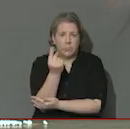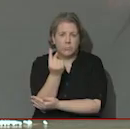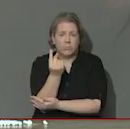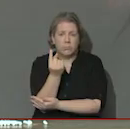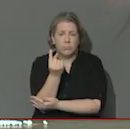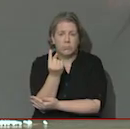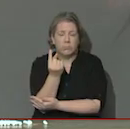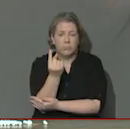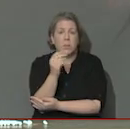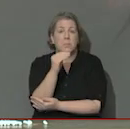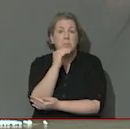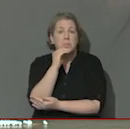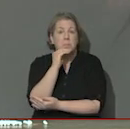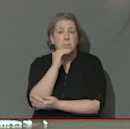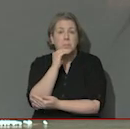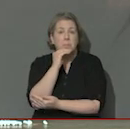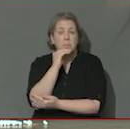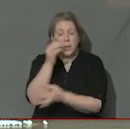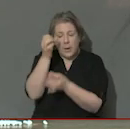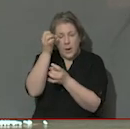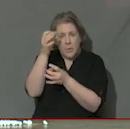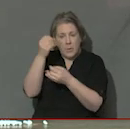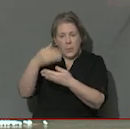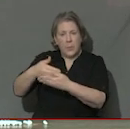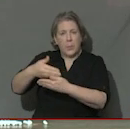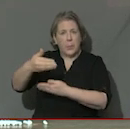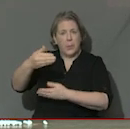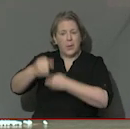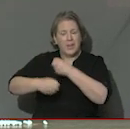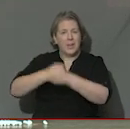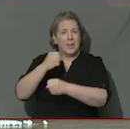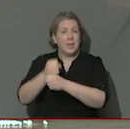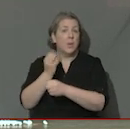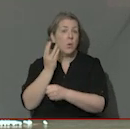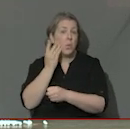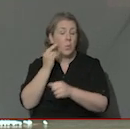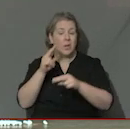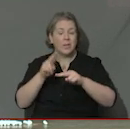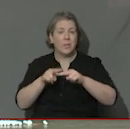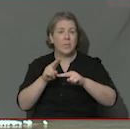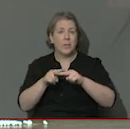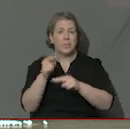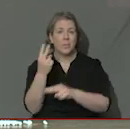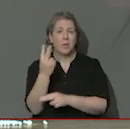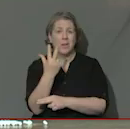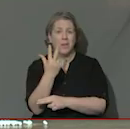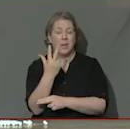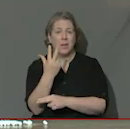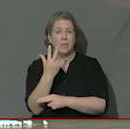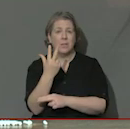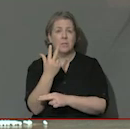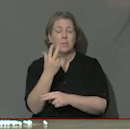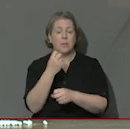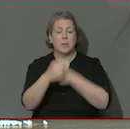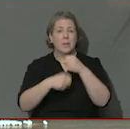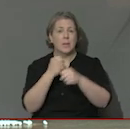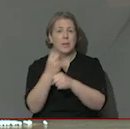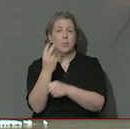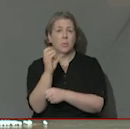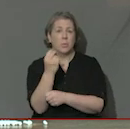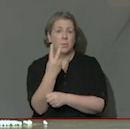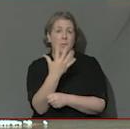are provided with information for the year ended 28 February. Complete the statement of comprehensive